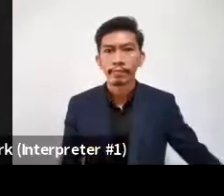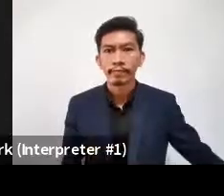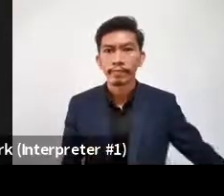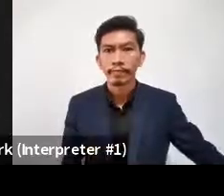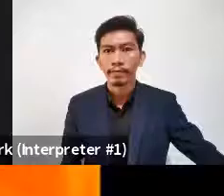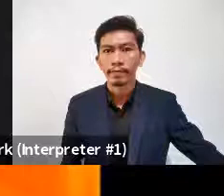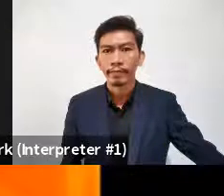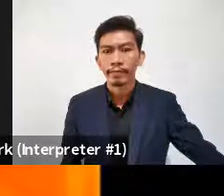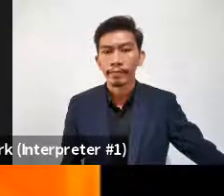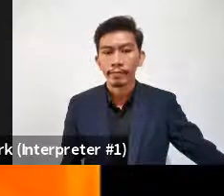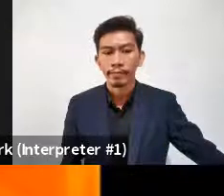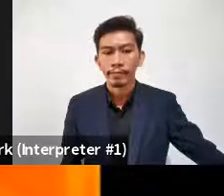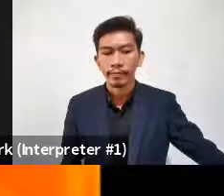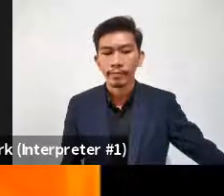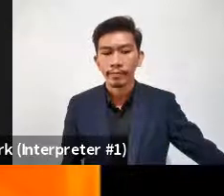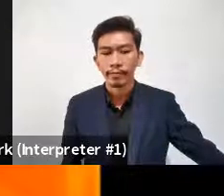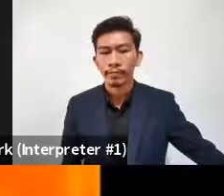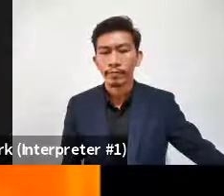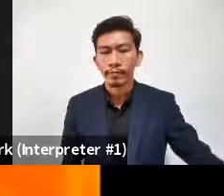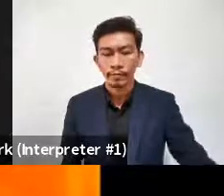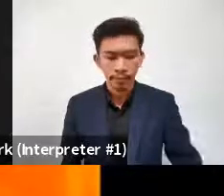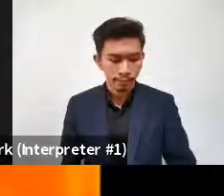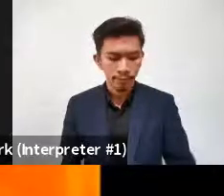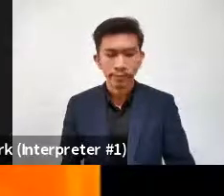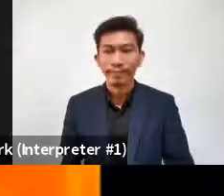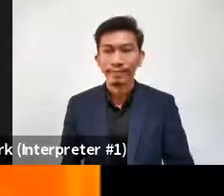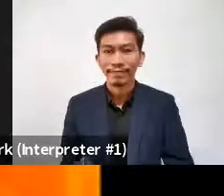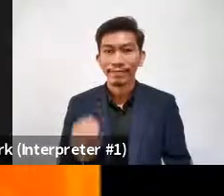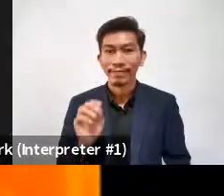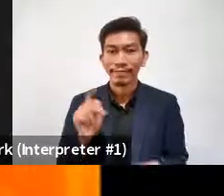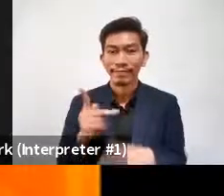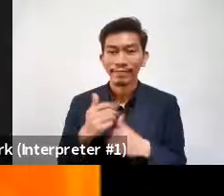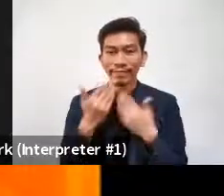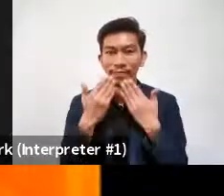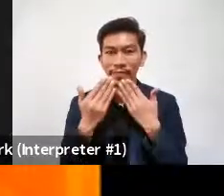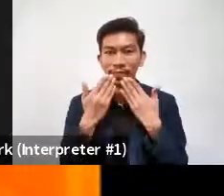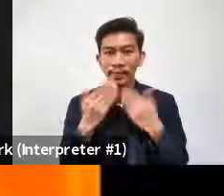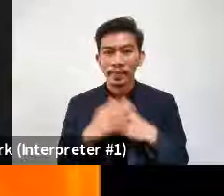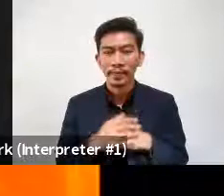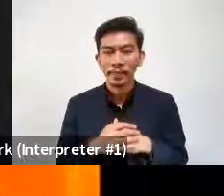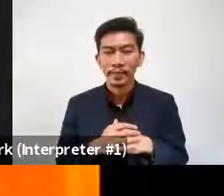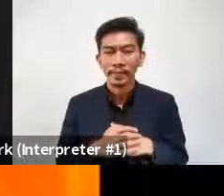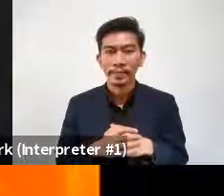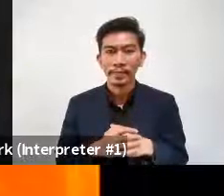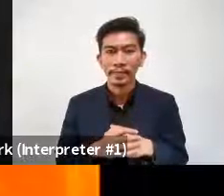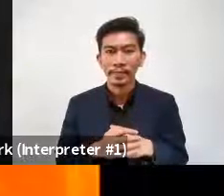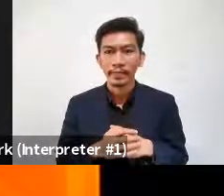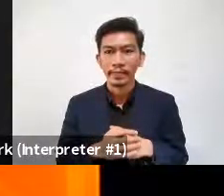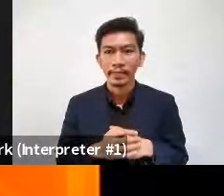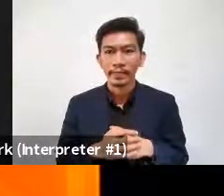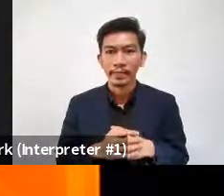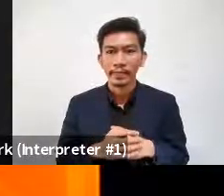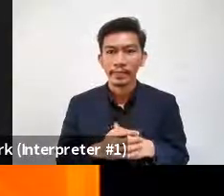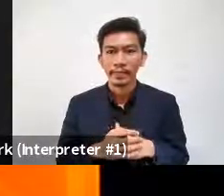Welcome, po. You're on mute, so may I please request you? Okay. There you go. Thank you. Thank you, po. Welcome.